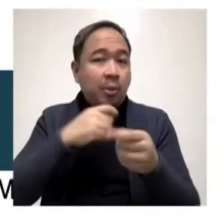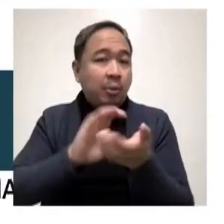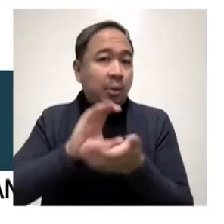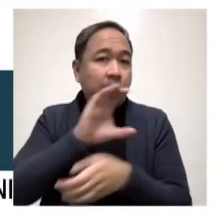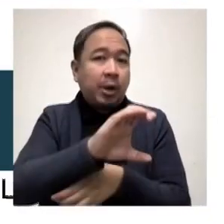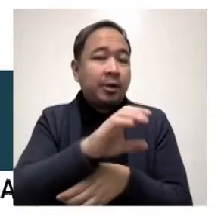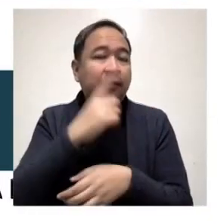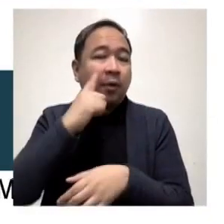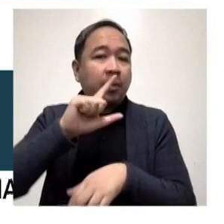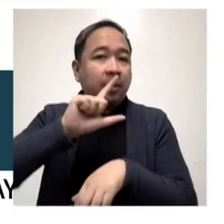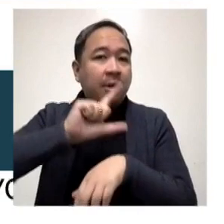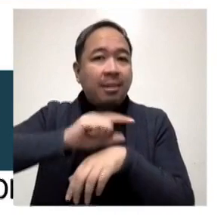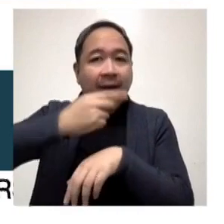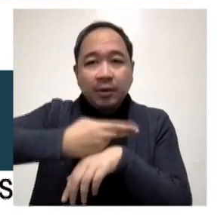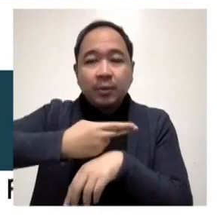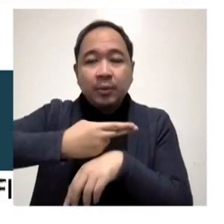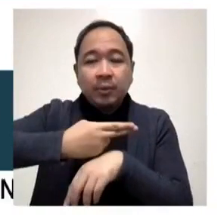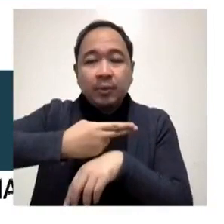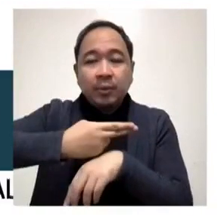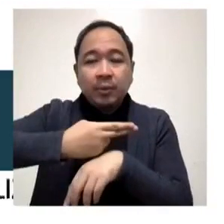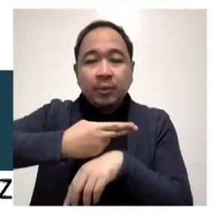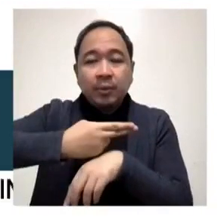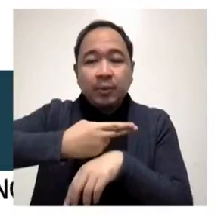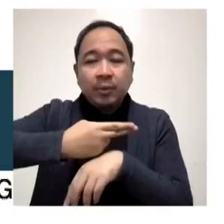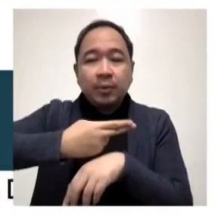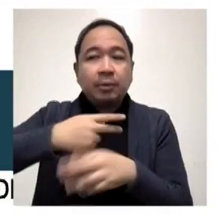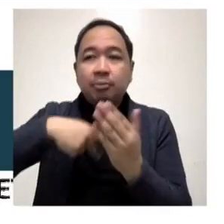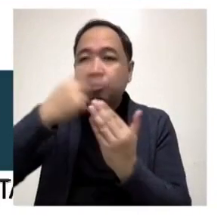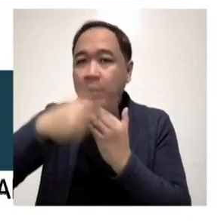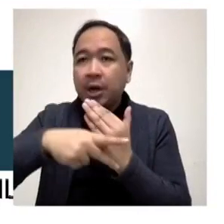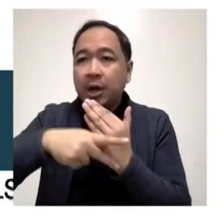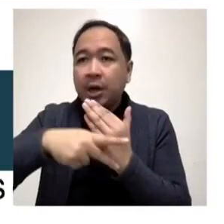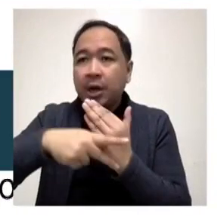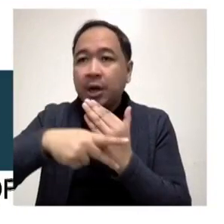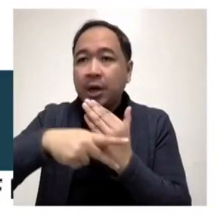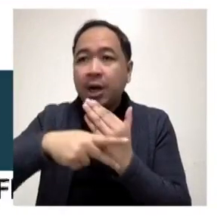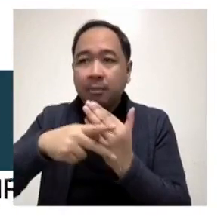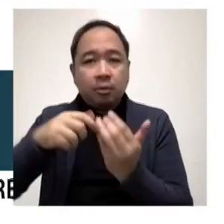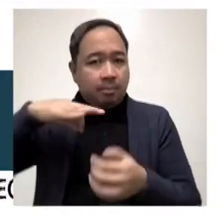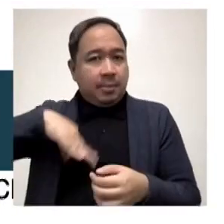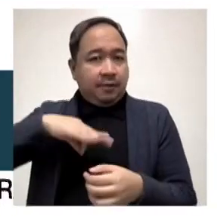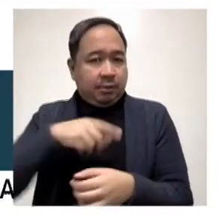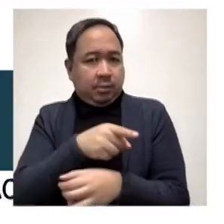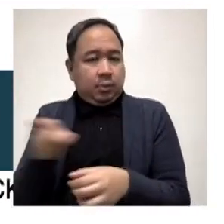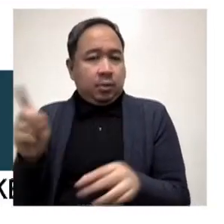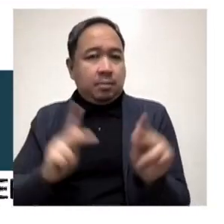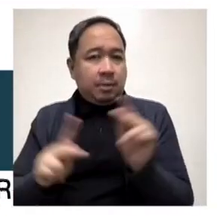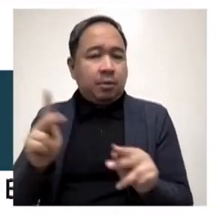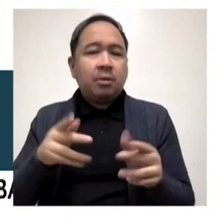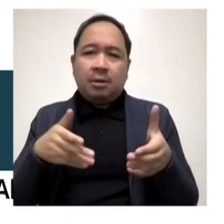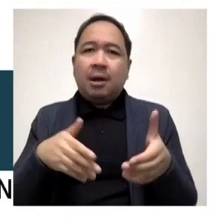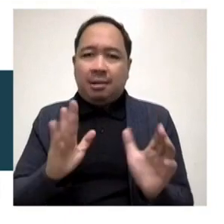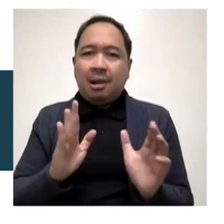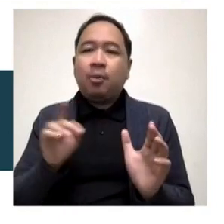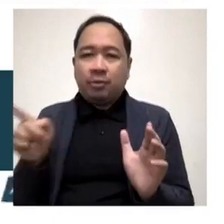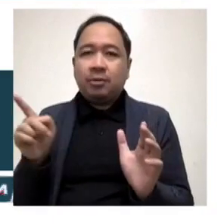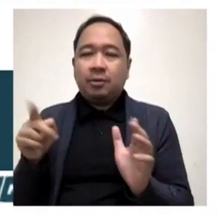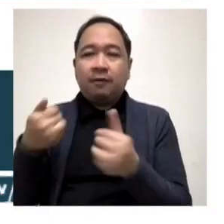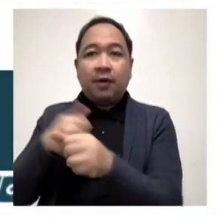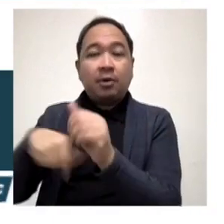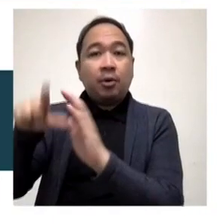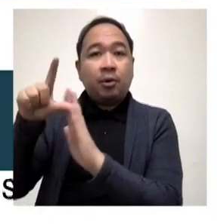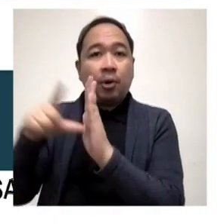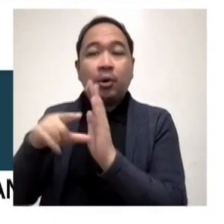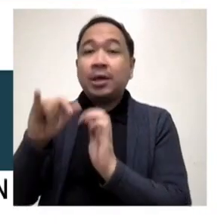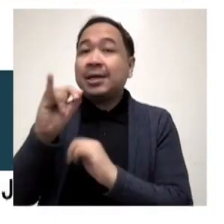people, if it is allowed under the law, if the Commission on Audit will say that it is